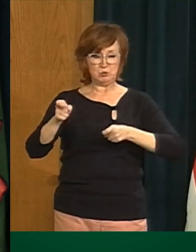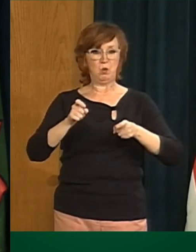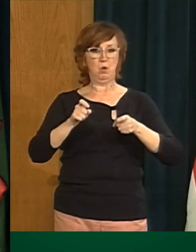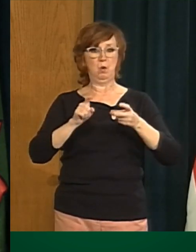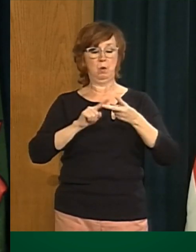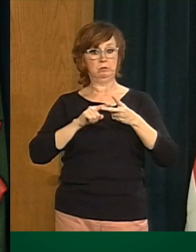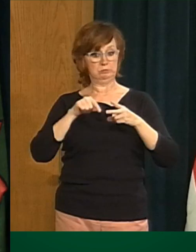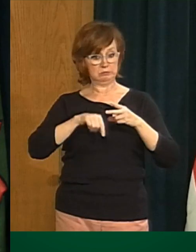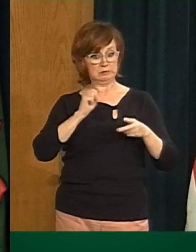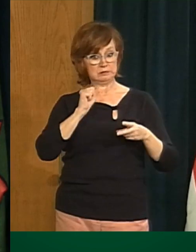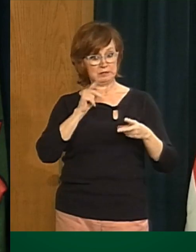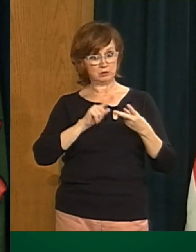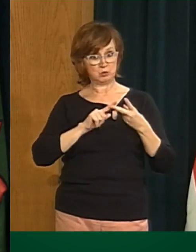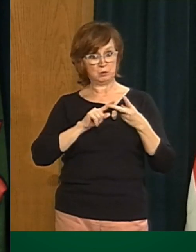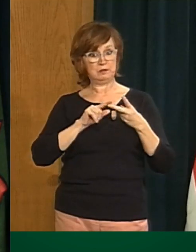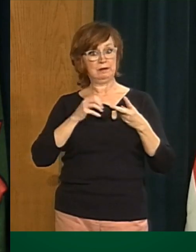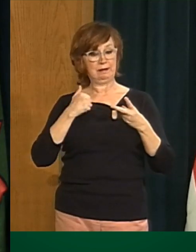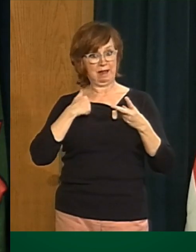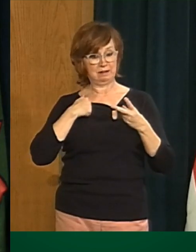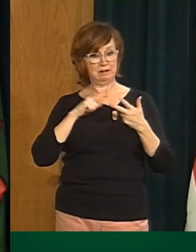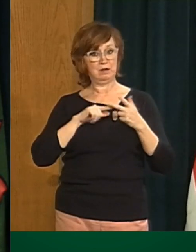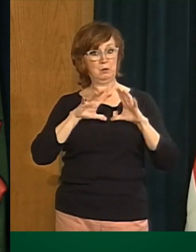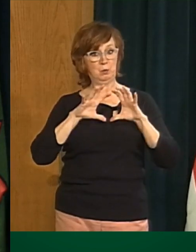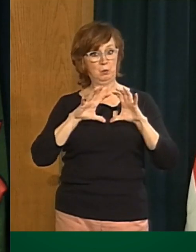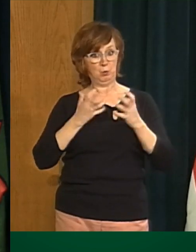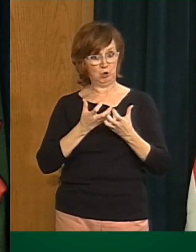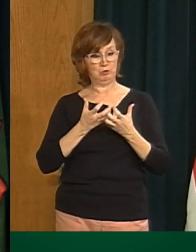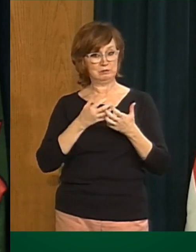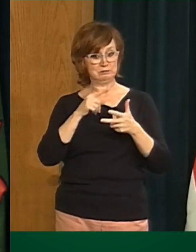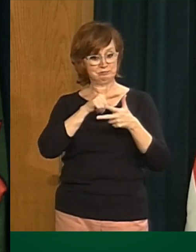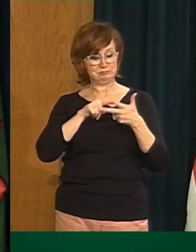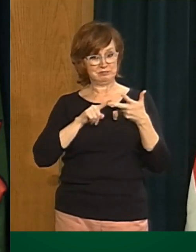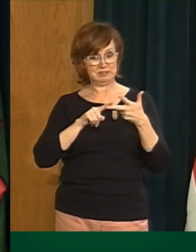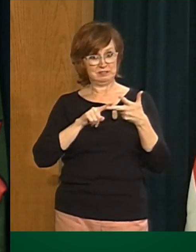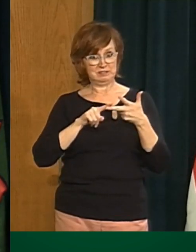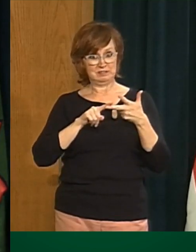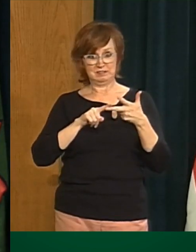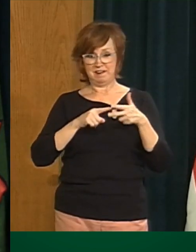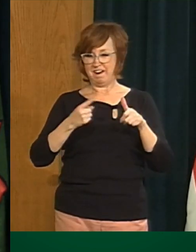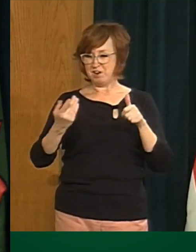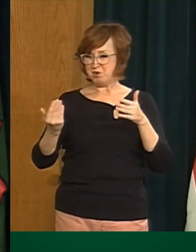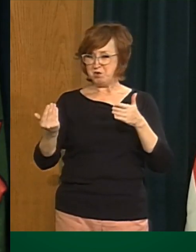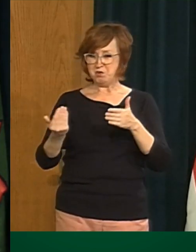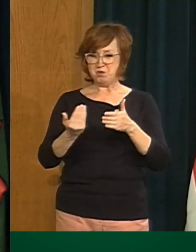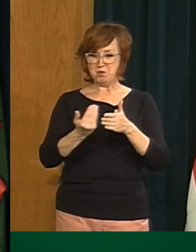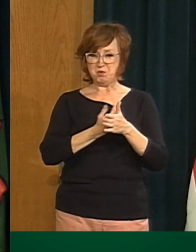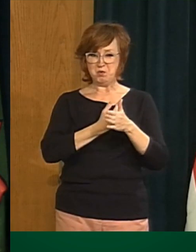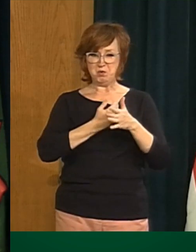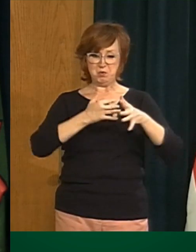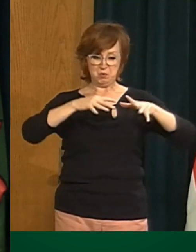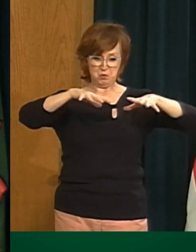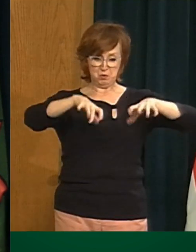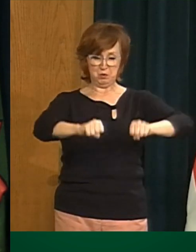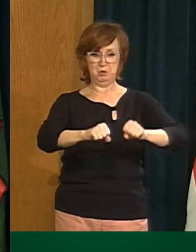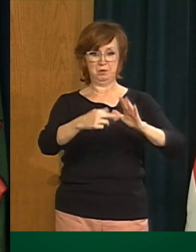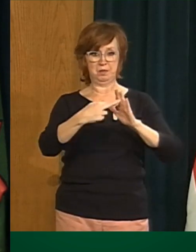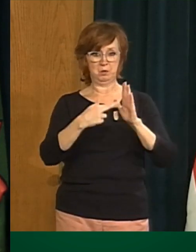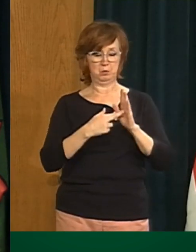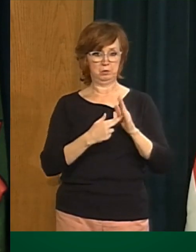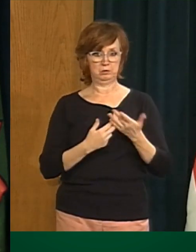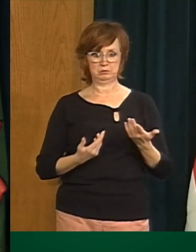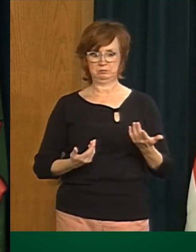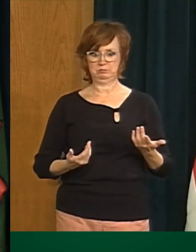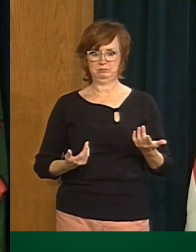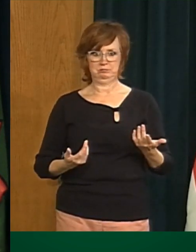world to stymie the spread of COVID-19. It's really unprecedented. And I'd mentioned no one has had to